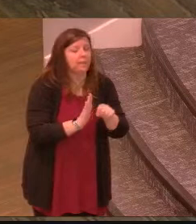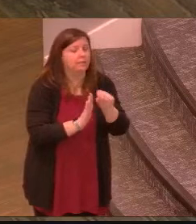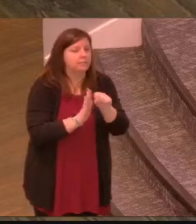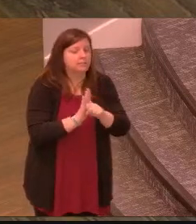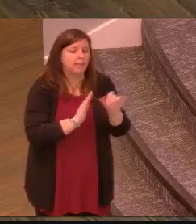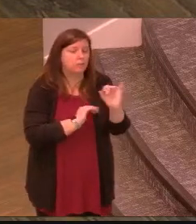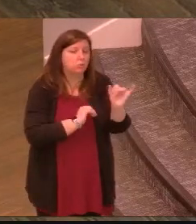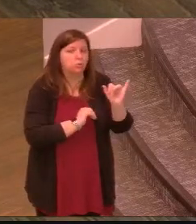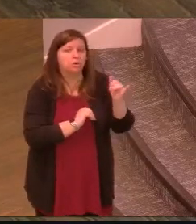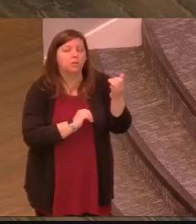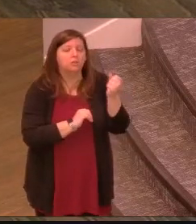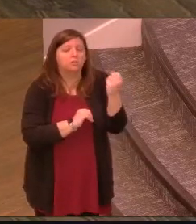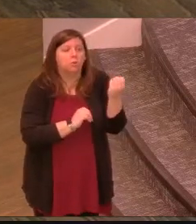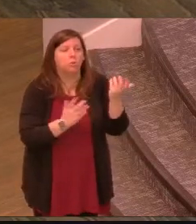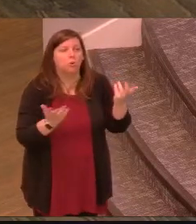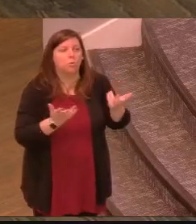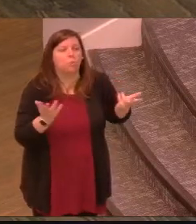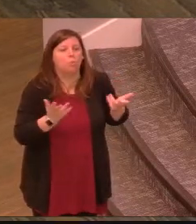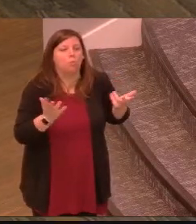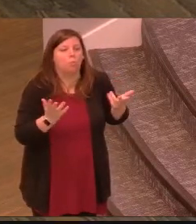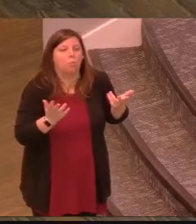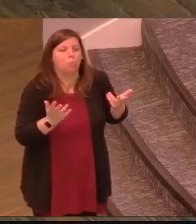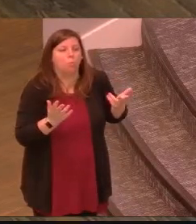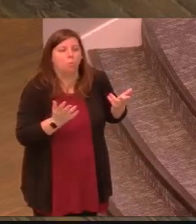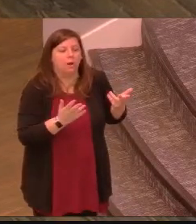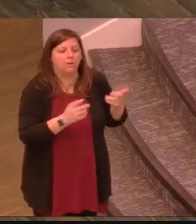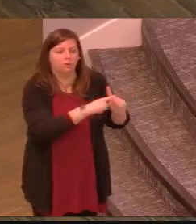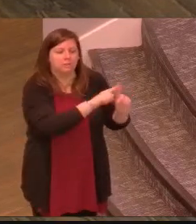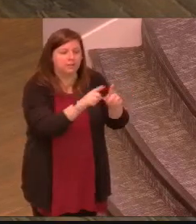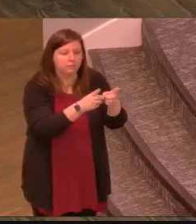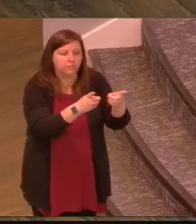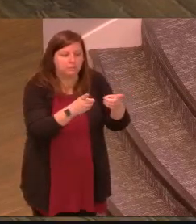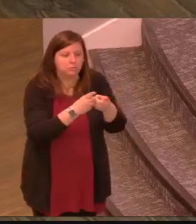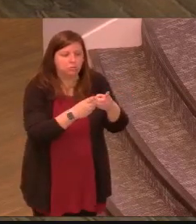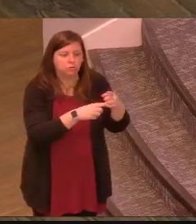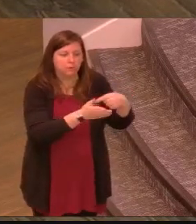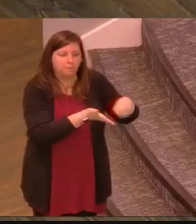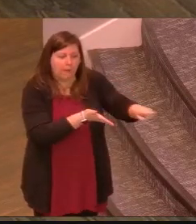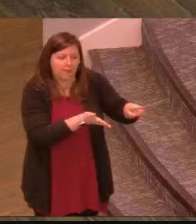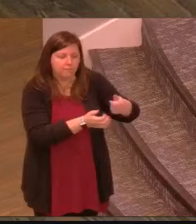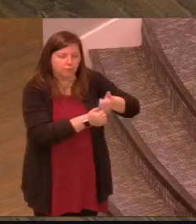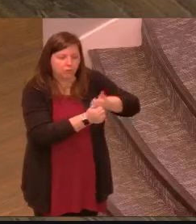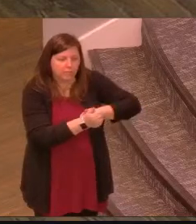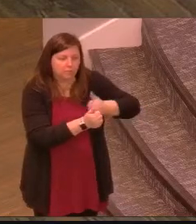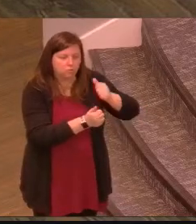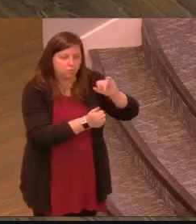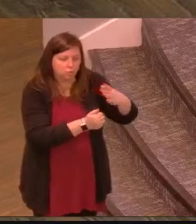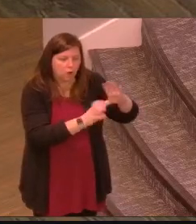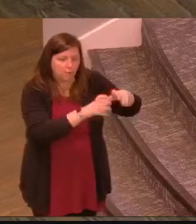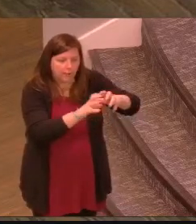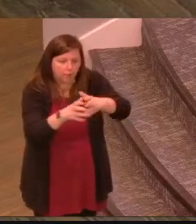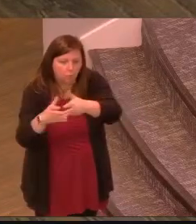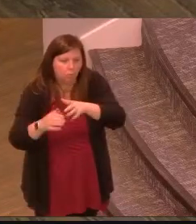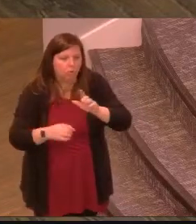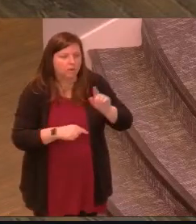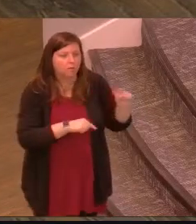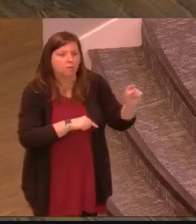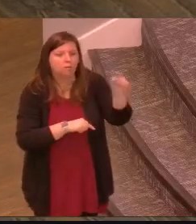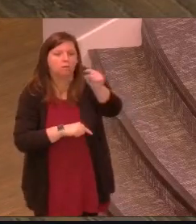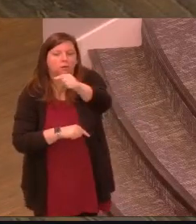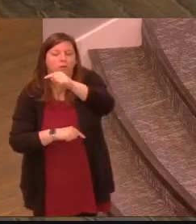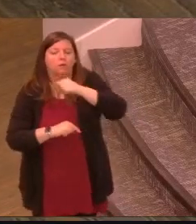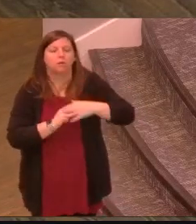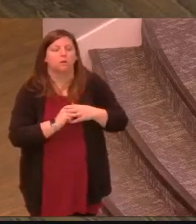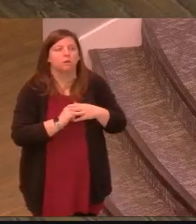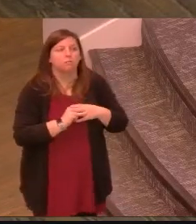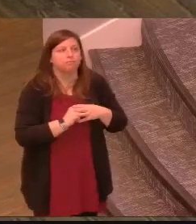the wages for these different job categories within school systems. And not all job categories